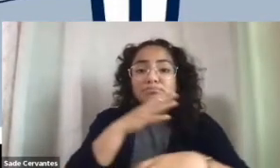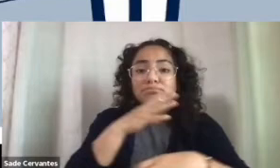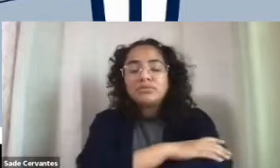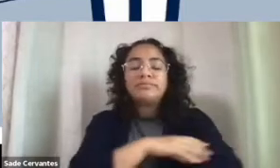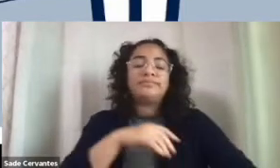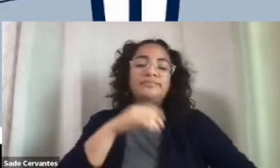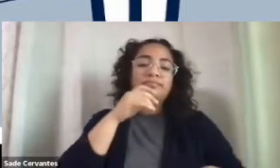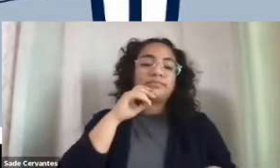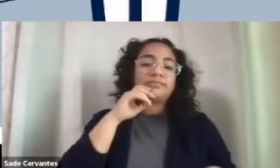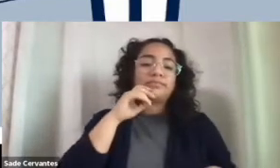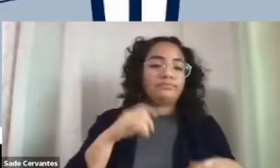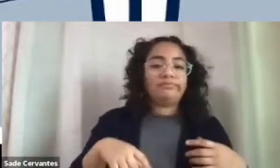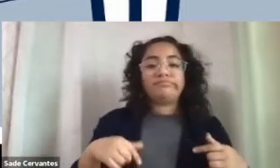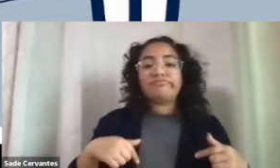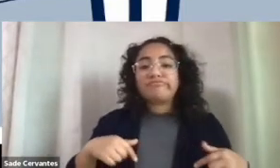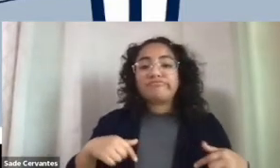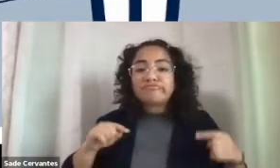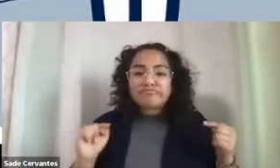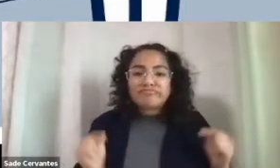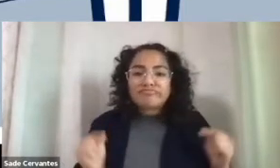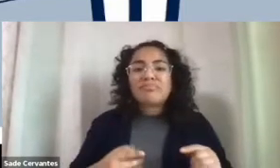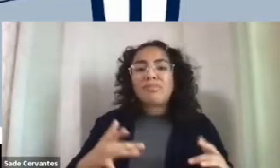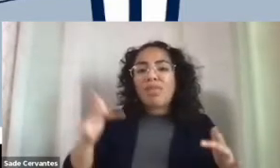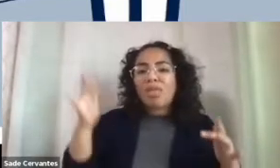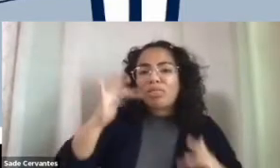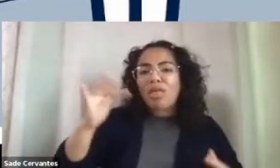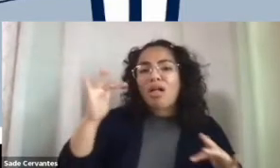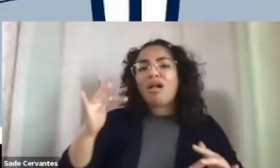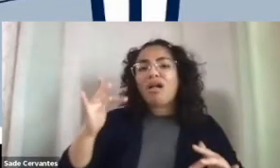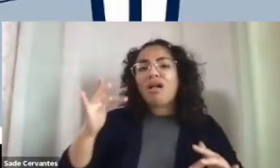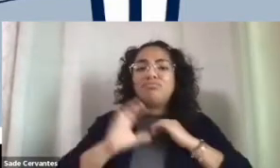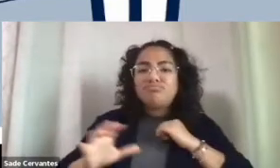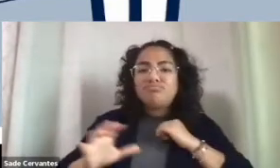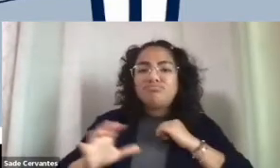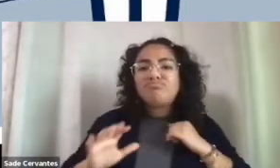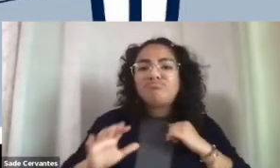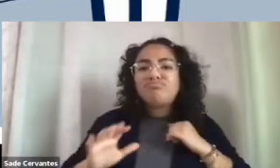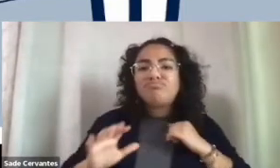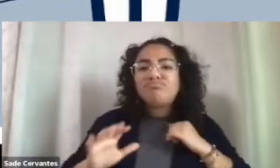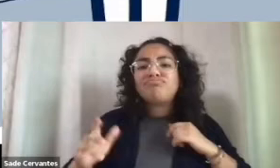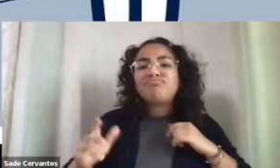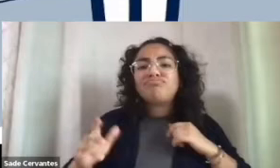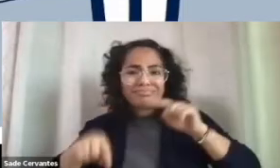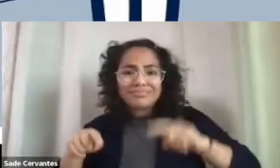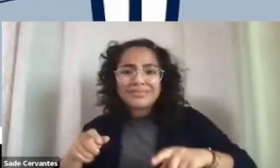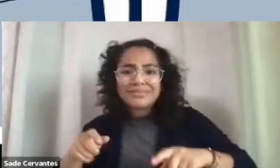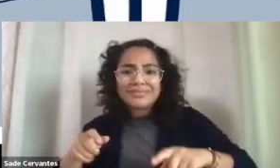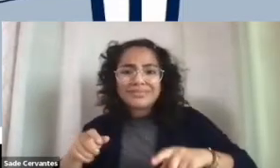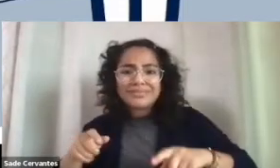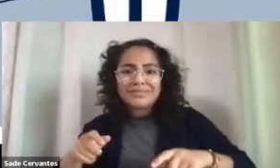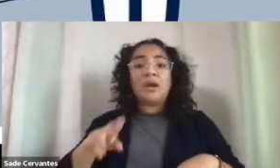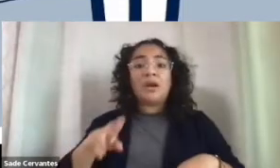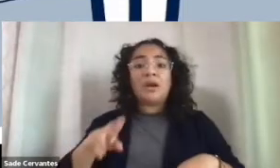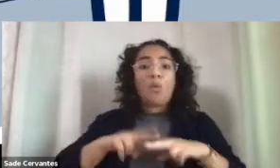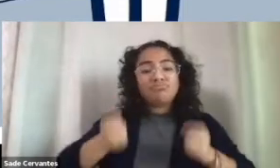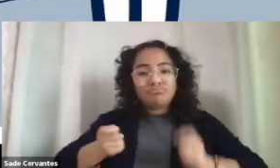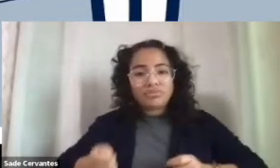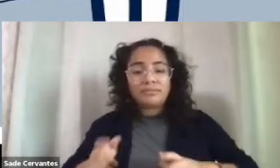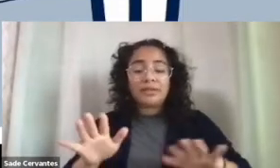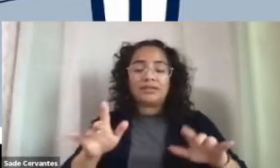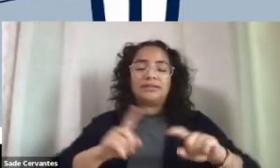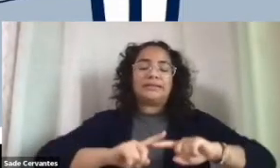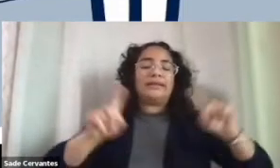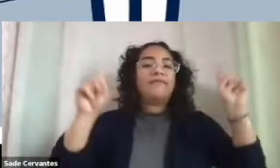gastrointestinal symptoms like nausea, diarrhea, changes in weight. But there are all sorts of symptoms. And the important thing to know is that the